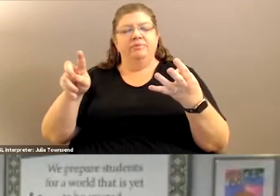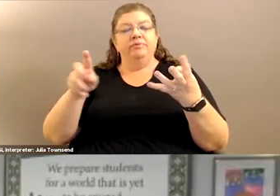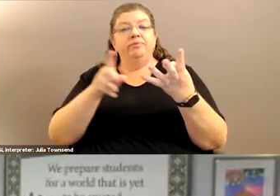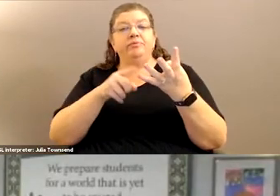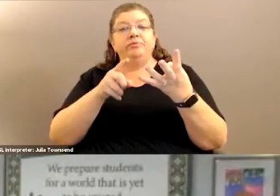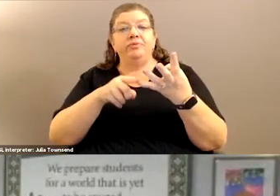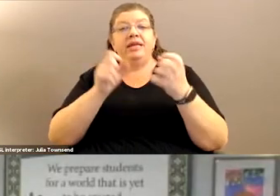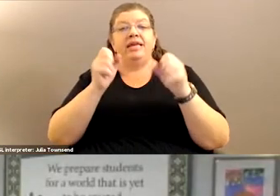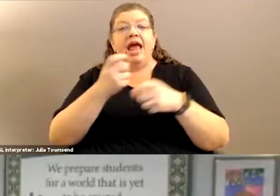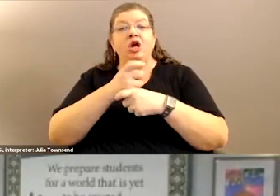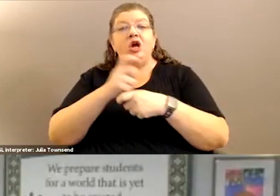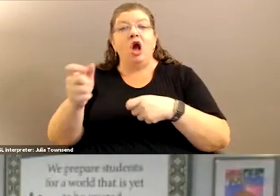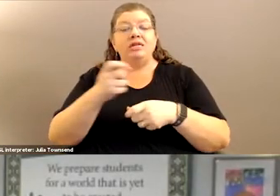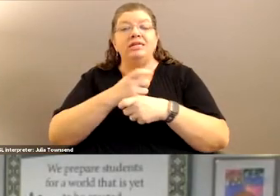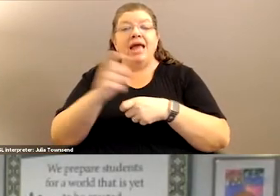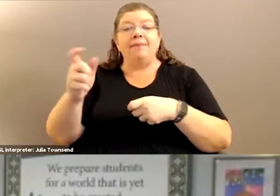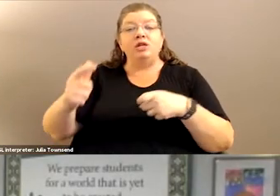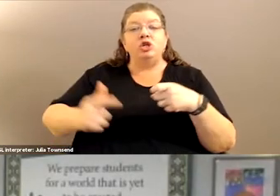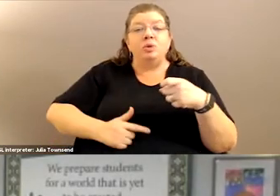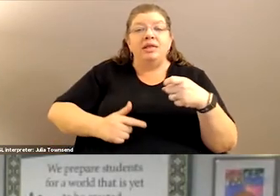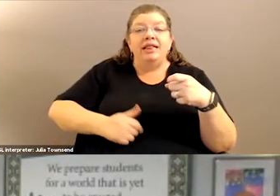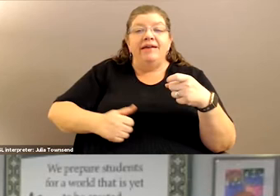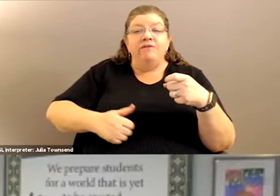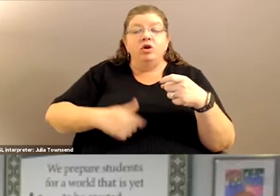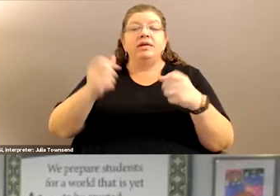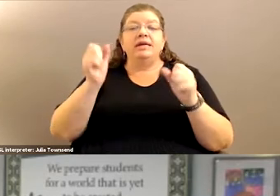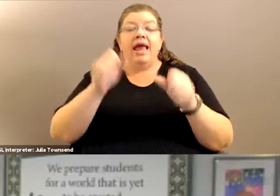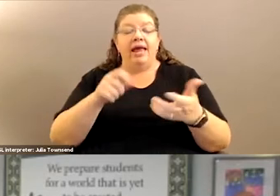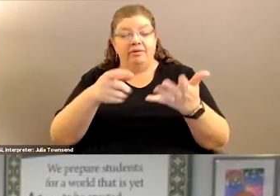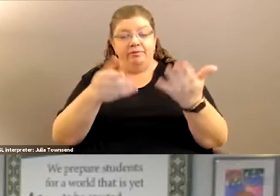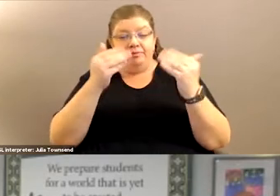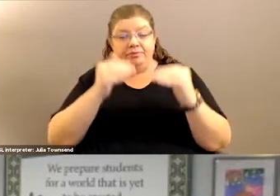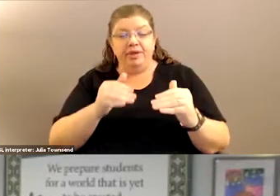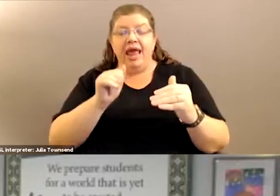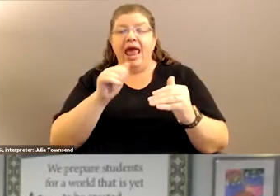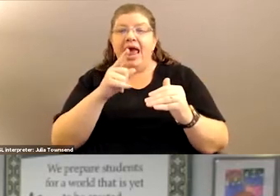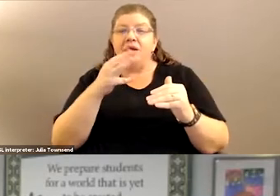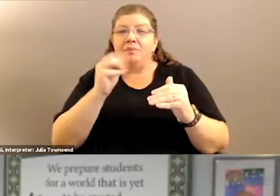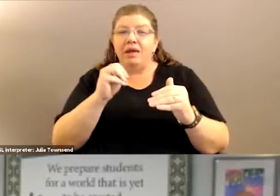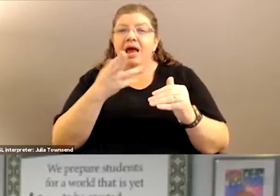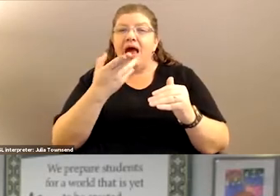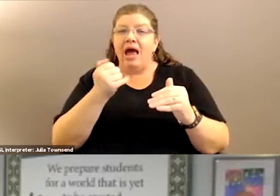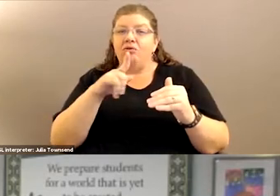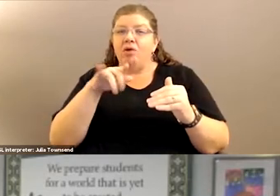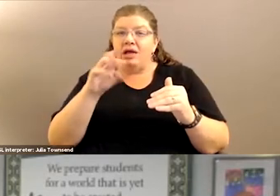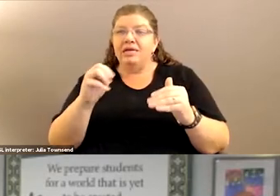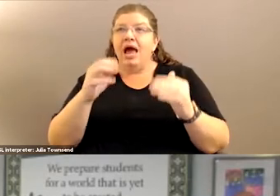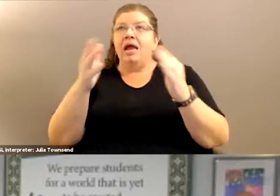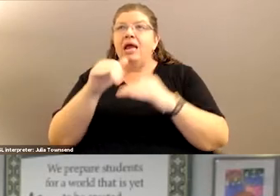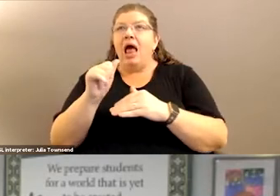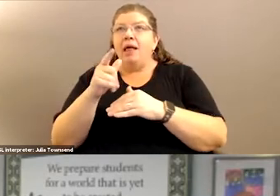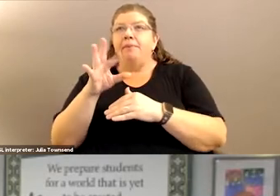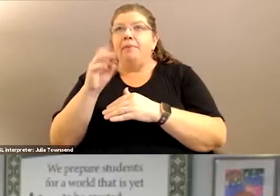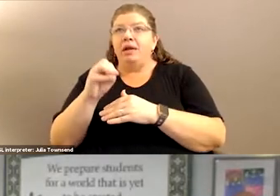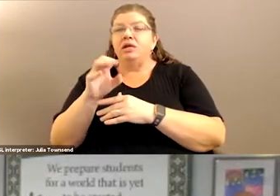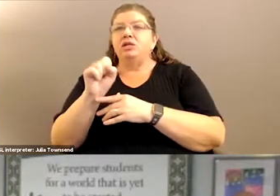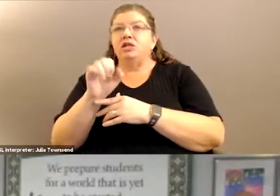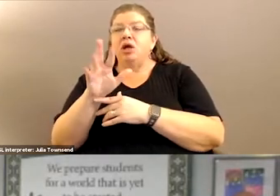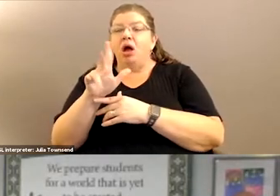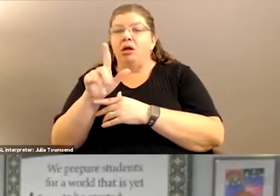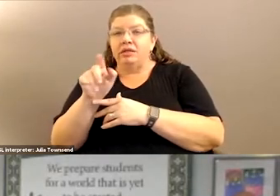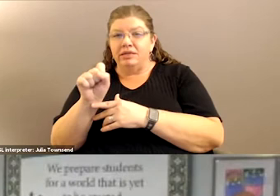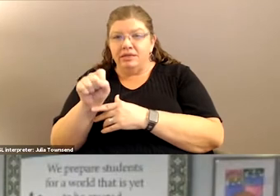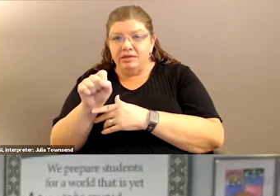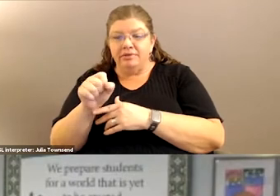damage to the liver aluminum hydroxide aluminium phosphate and aluminium salts three mesh surround